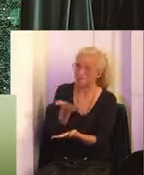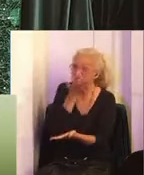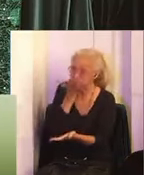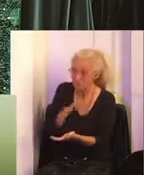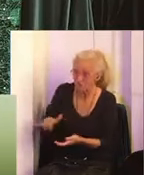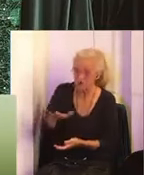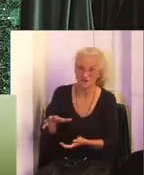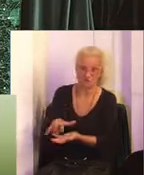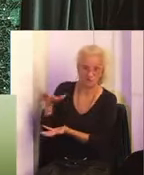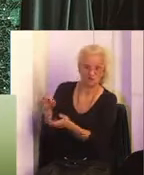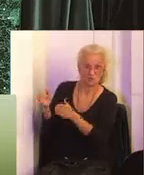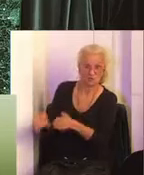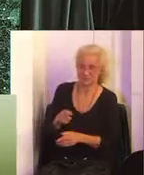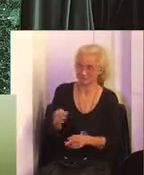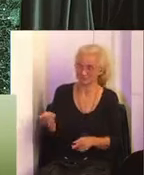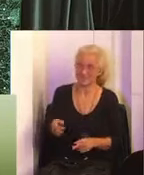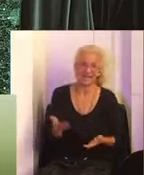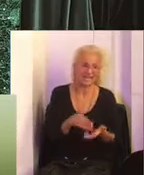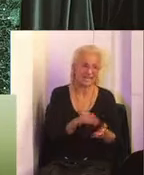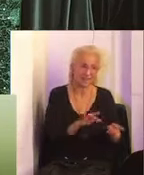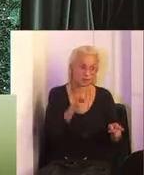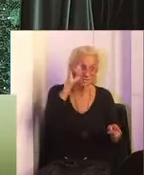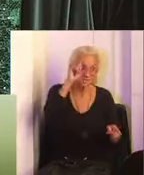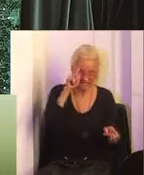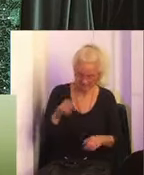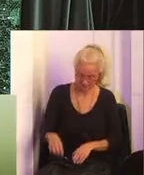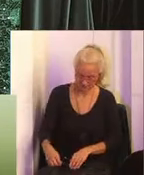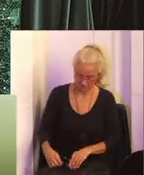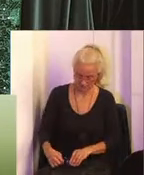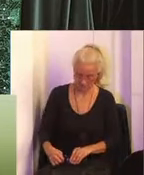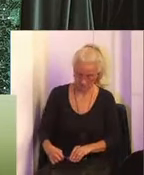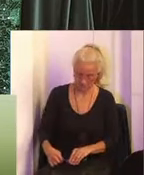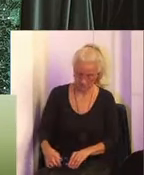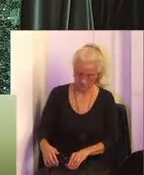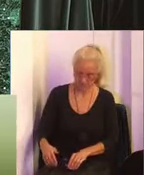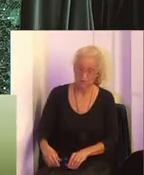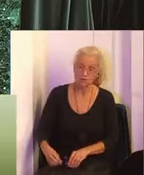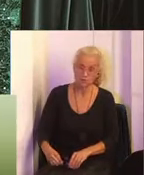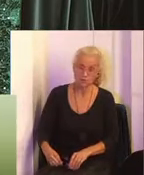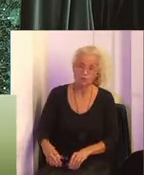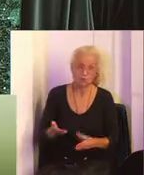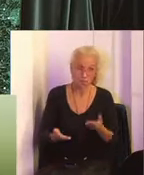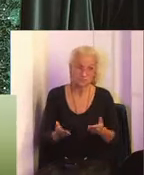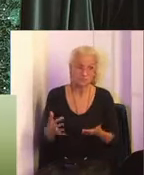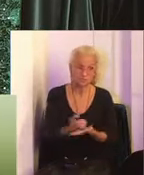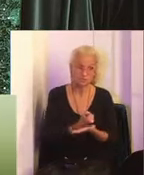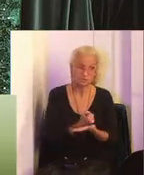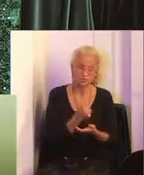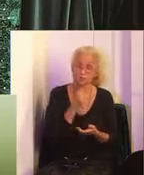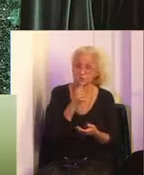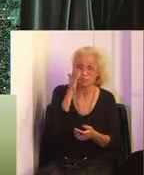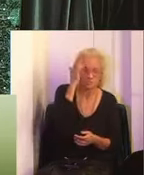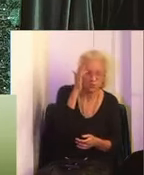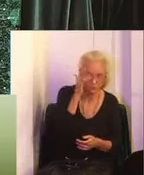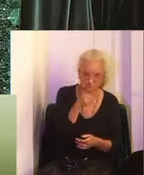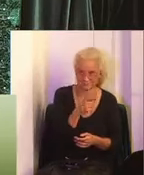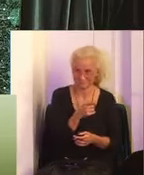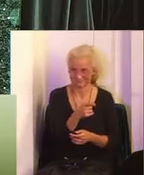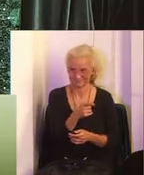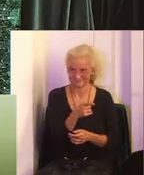Again, it was very clever. It was probably very much deserved, but it wasn't very smart.